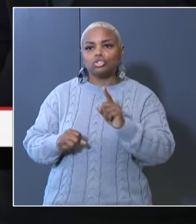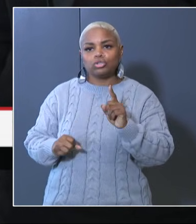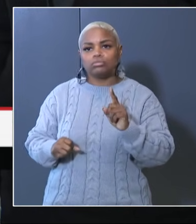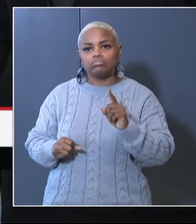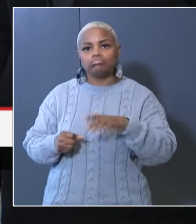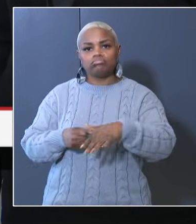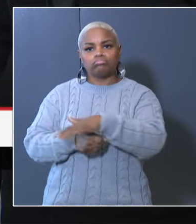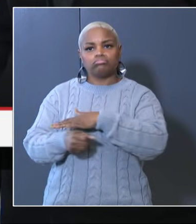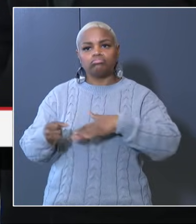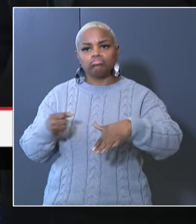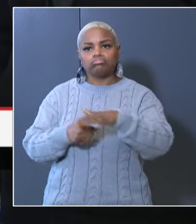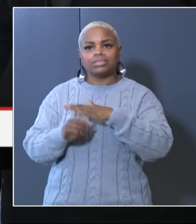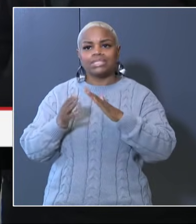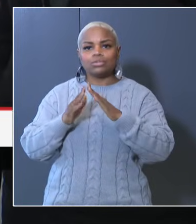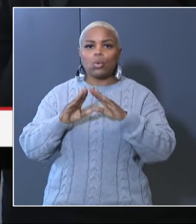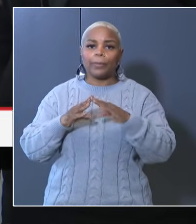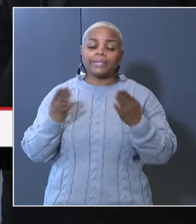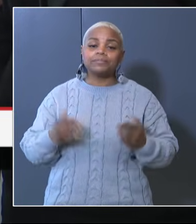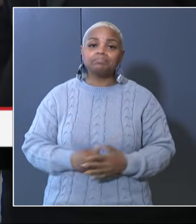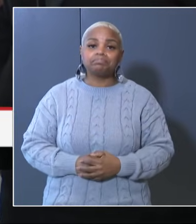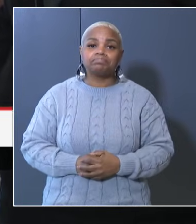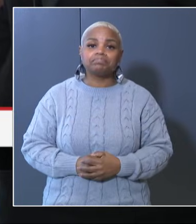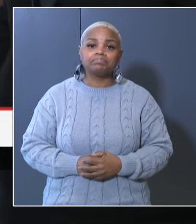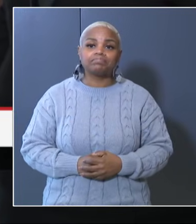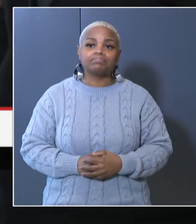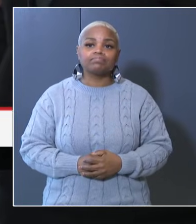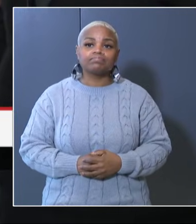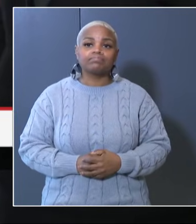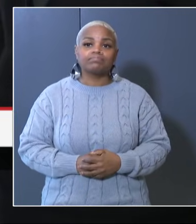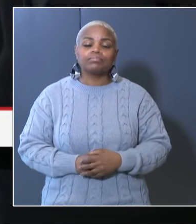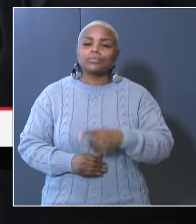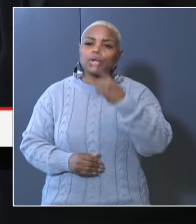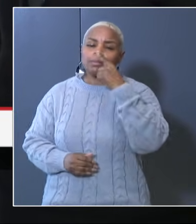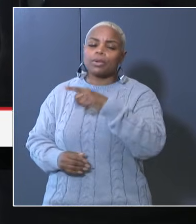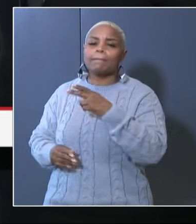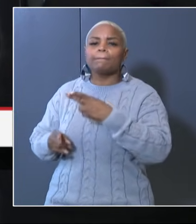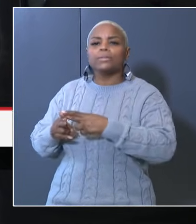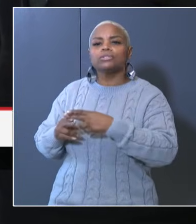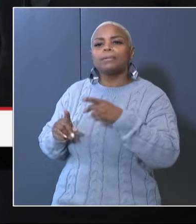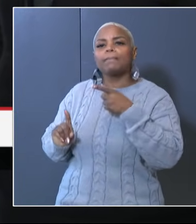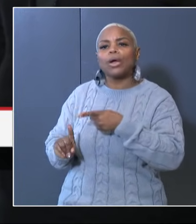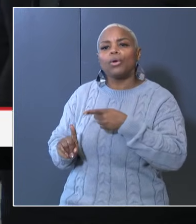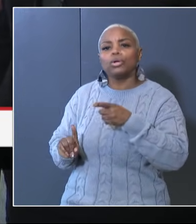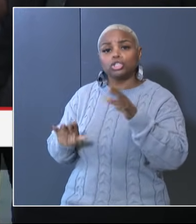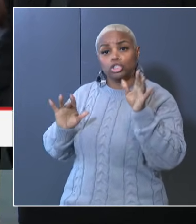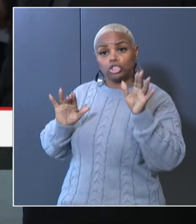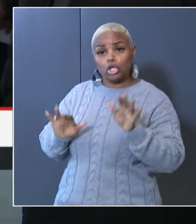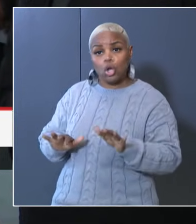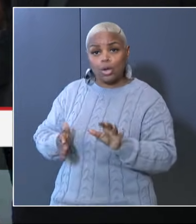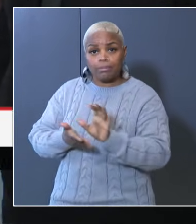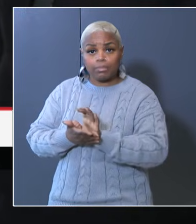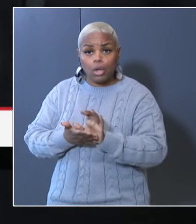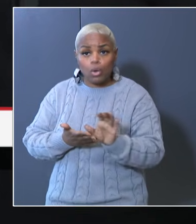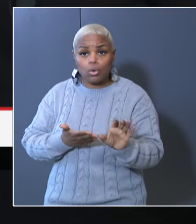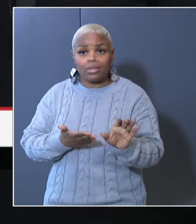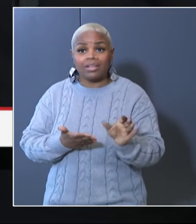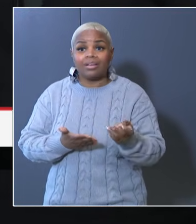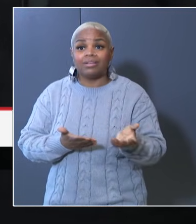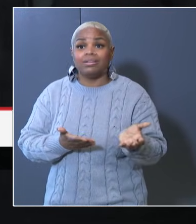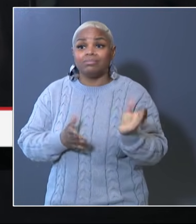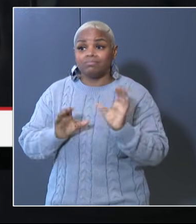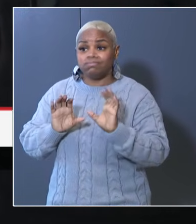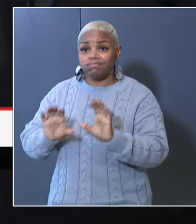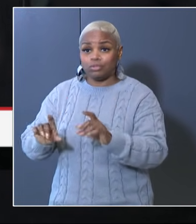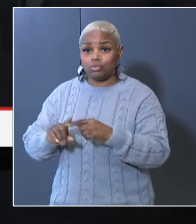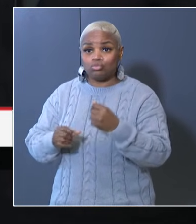to dump the snow at RFK parking lots? Yes. You'll recall in 2016, a large snow, and the same decision was made. There